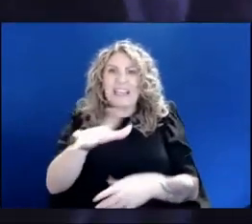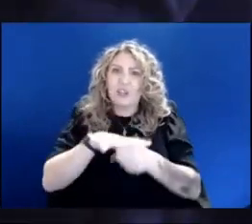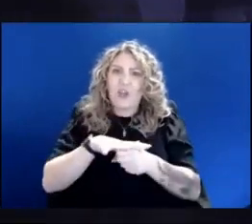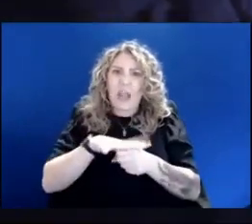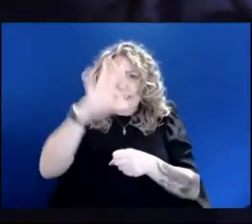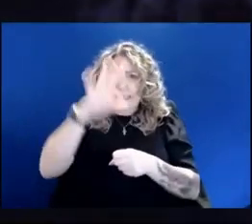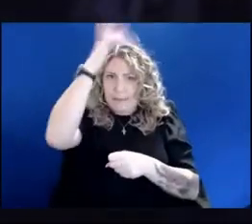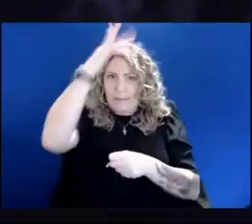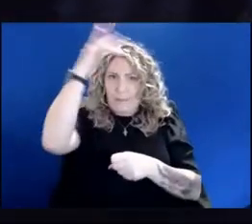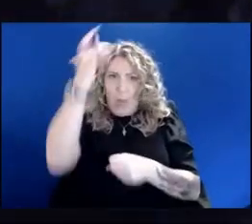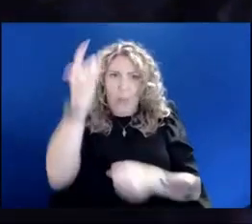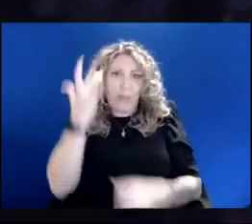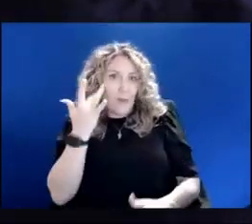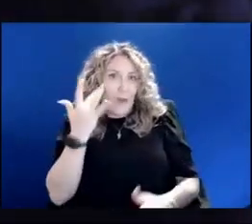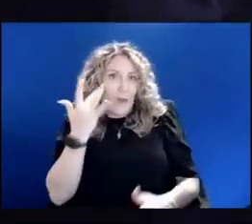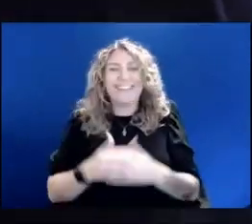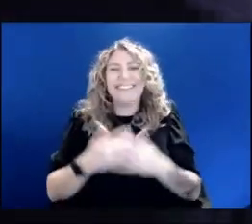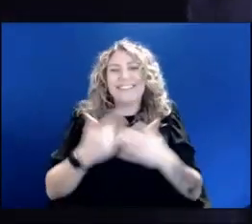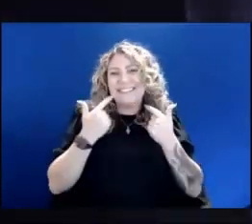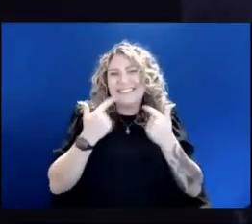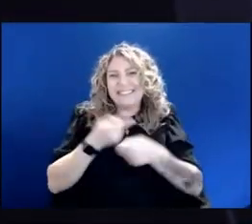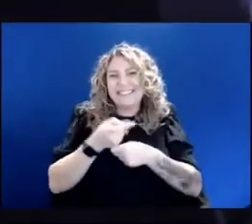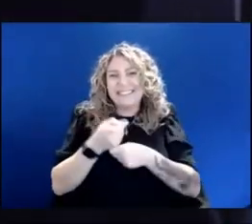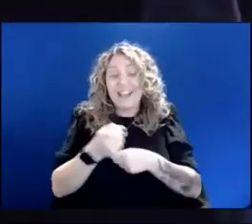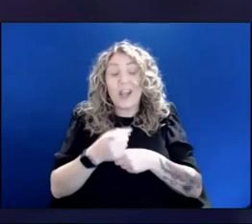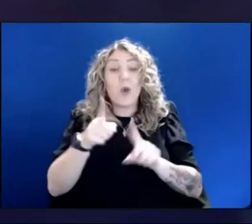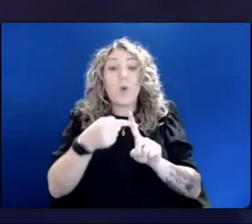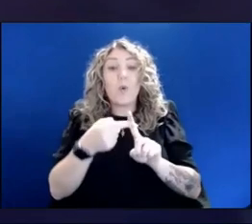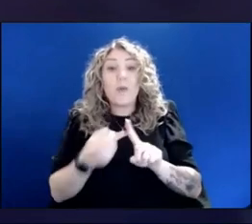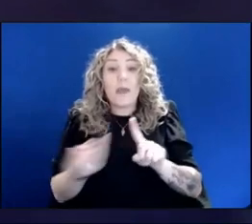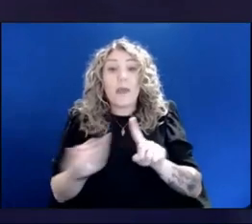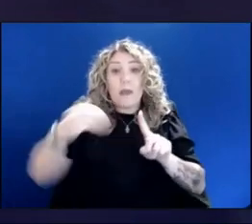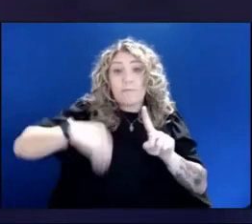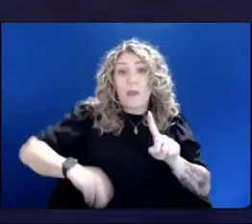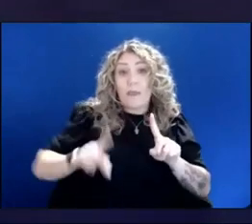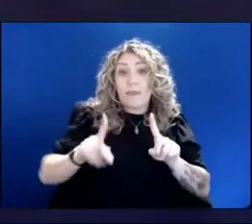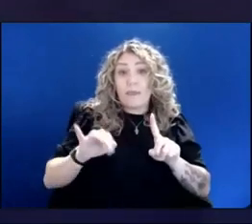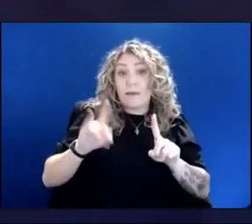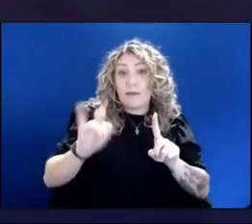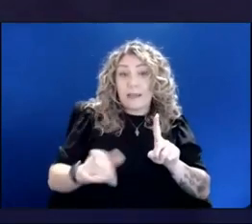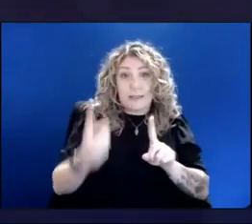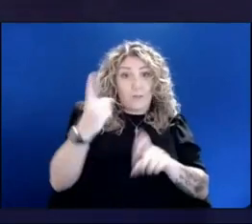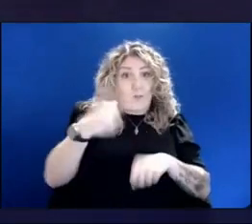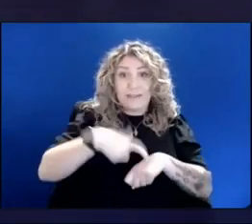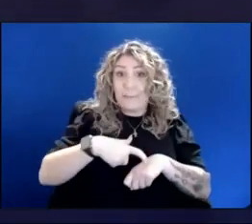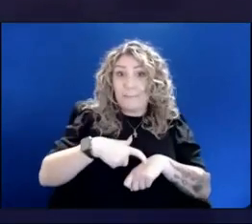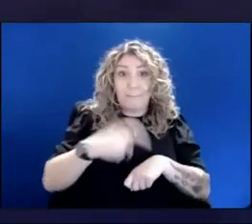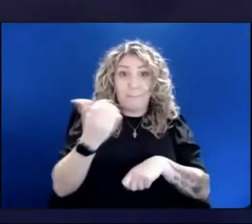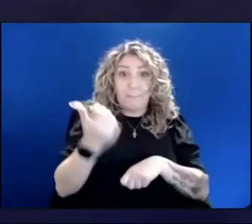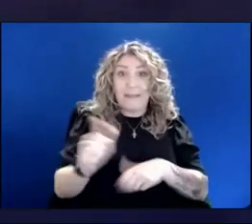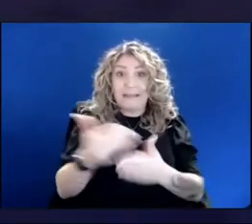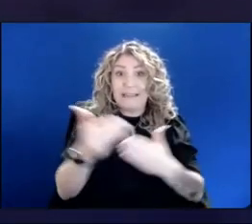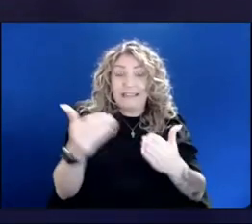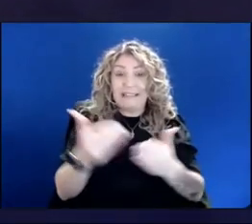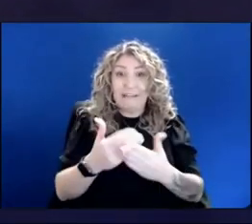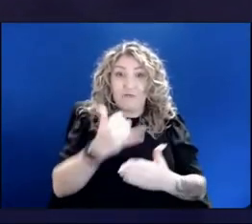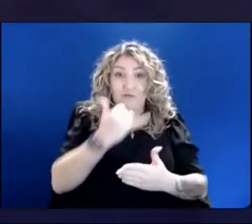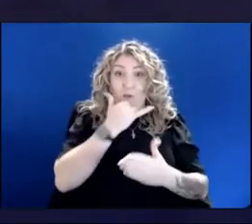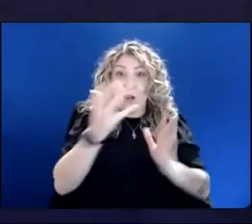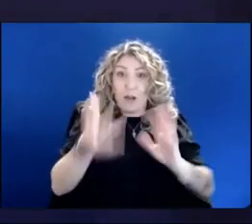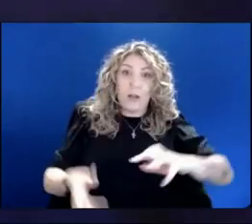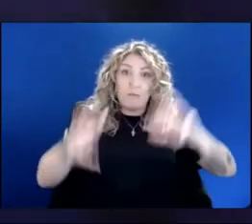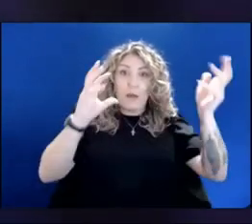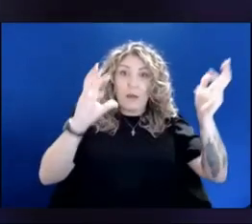then when I'm putting the kidney in, it's the one shot. It's the, if anything goes wrong, it's a disaster. So we have a lot